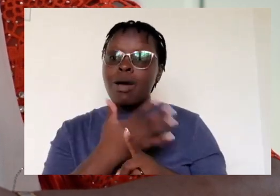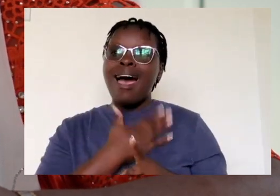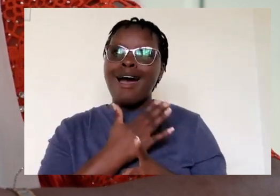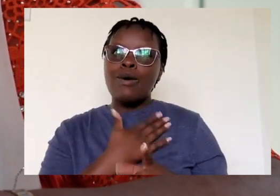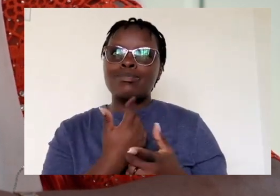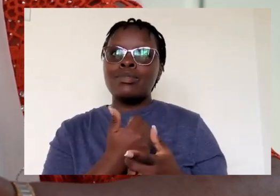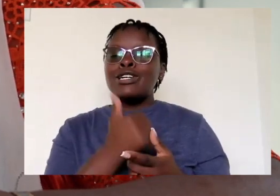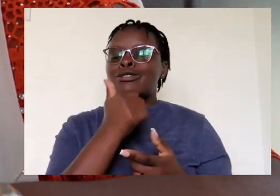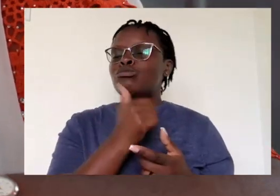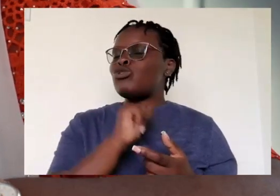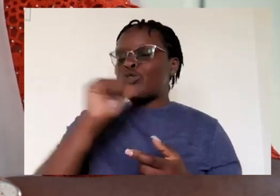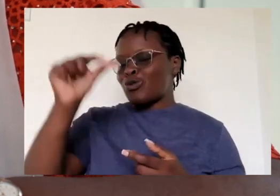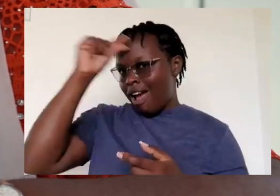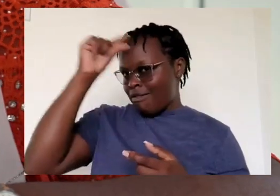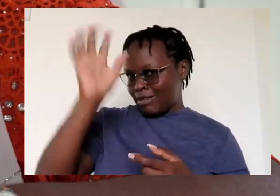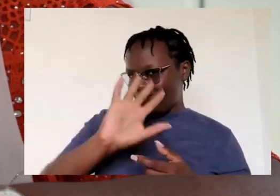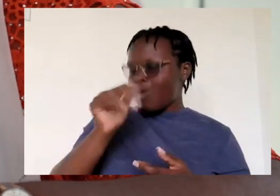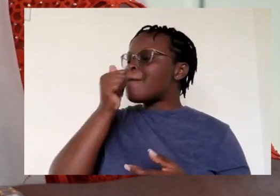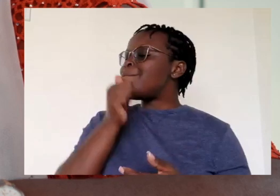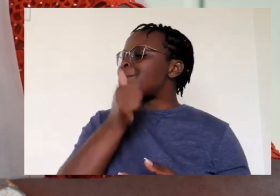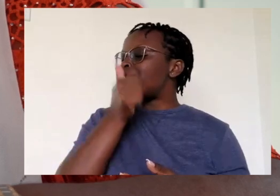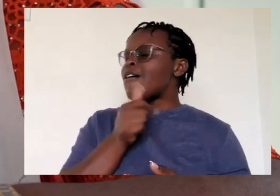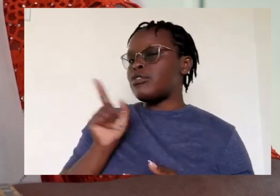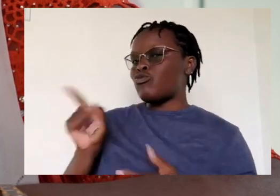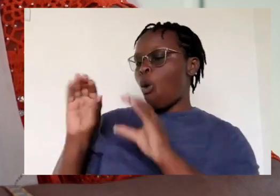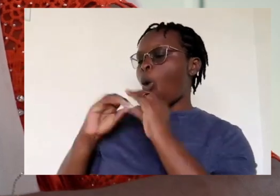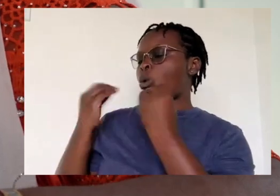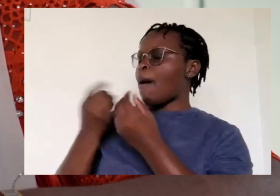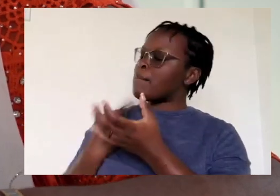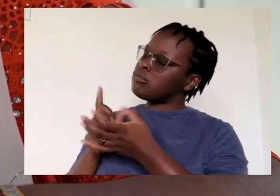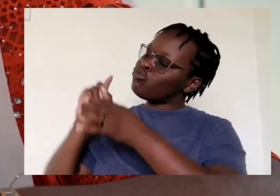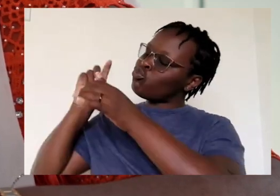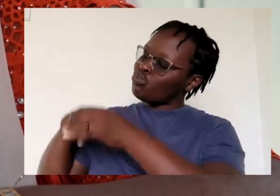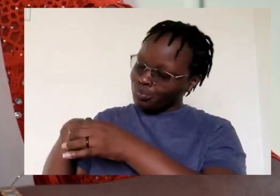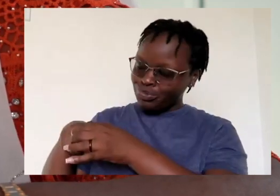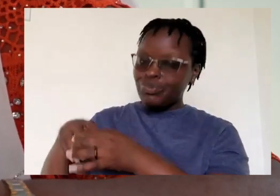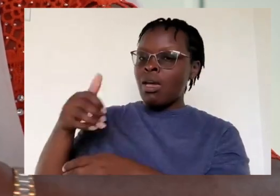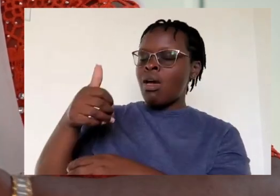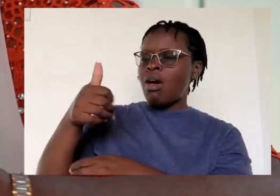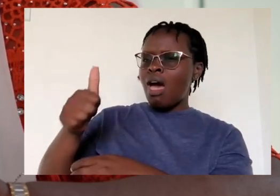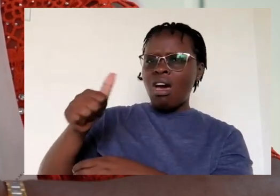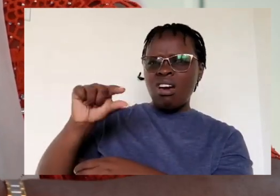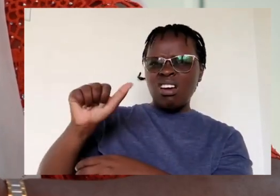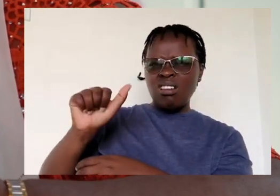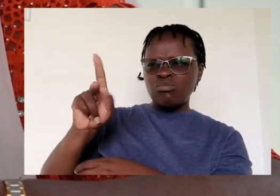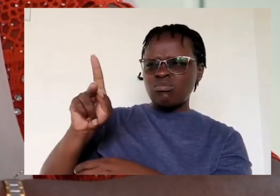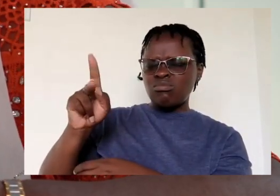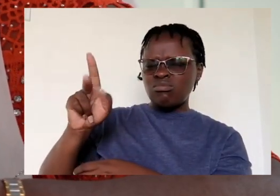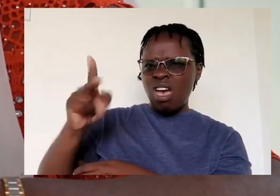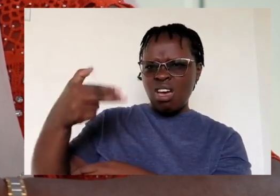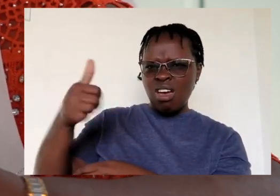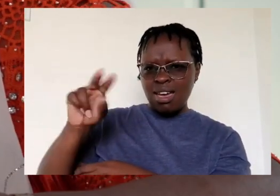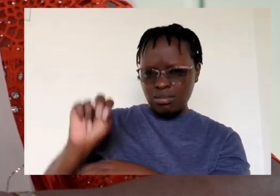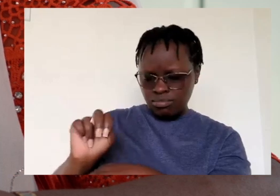our non-government organizations, and that's how I got to join Aga Khan Foundation, just to help our